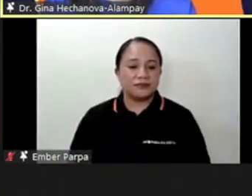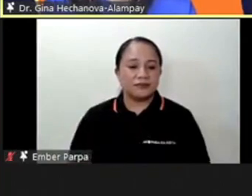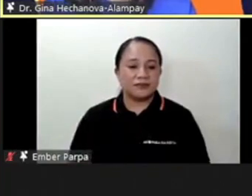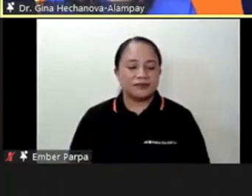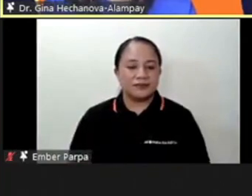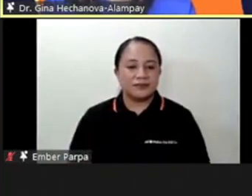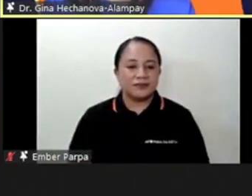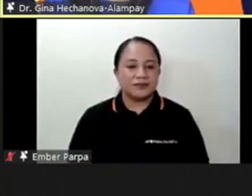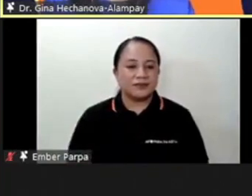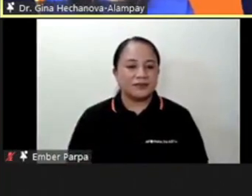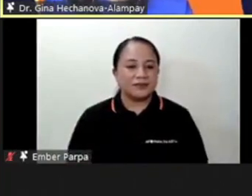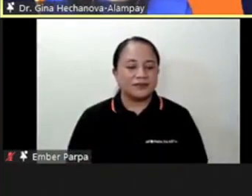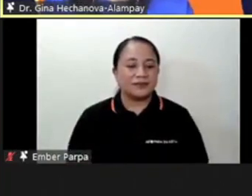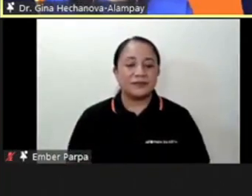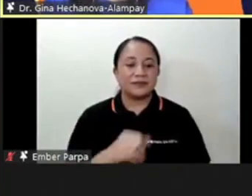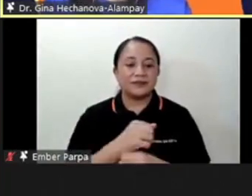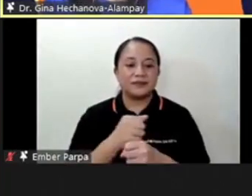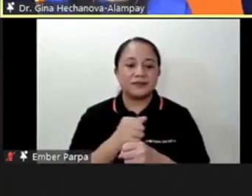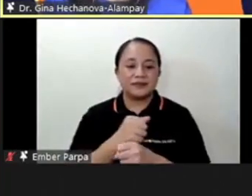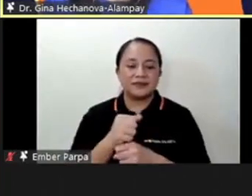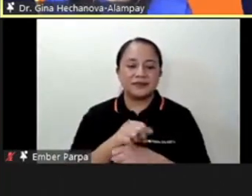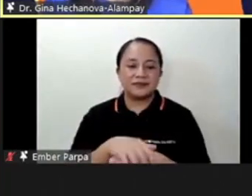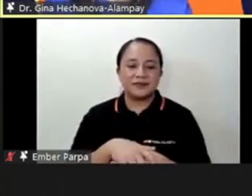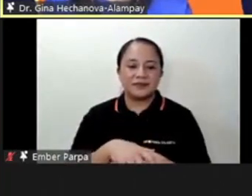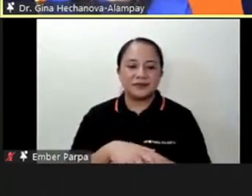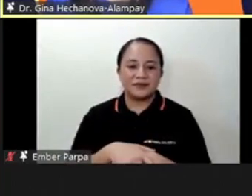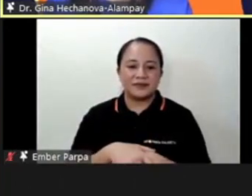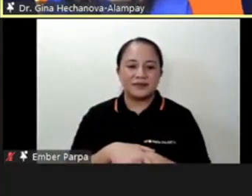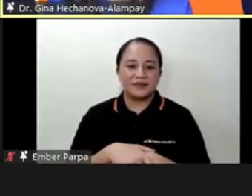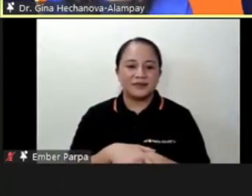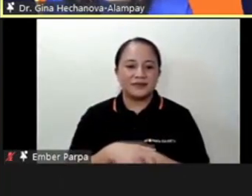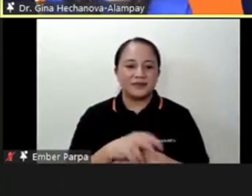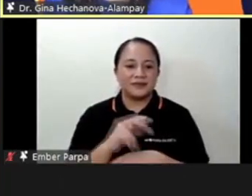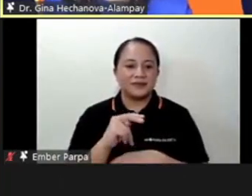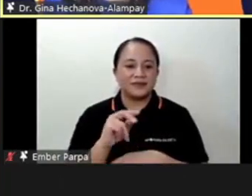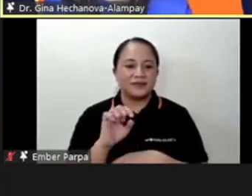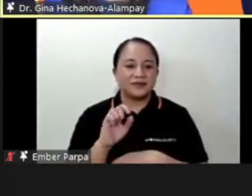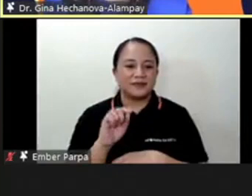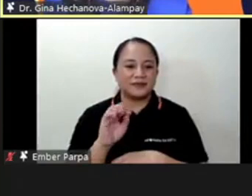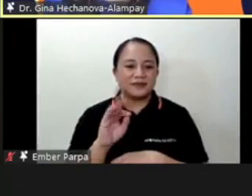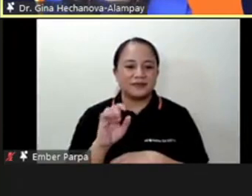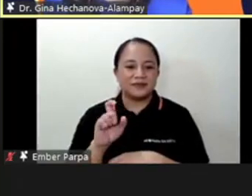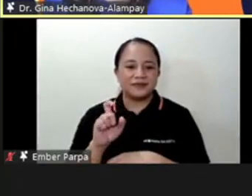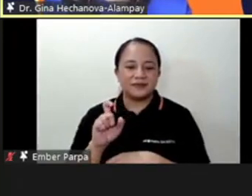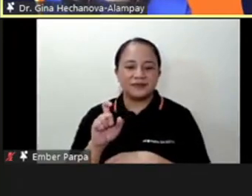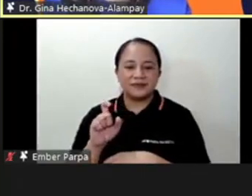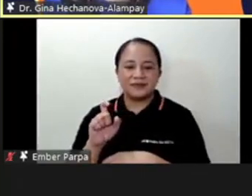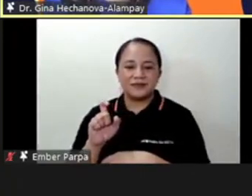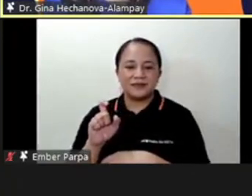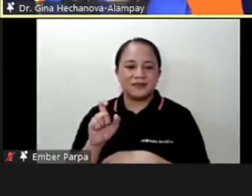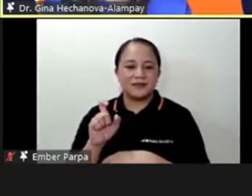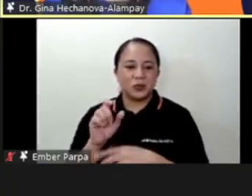drinking coffee, cycling, exercise, Netflix, cooking. Ayan.